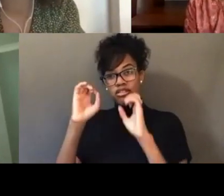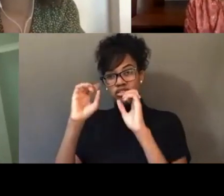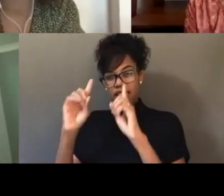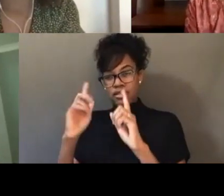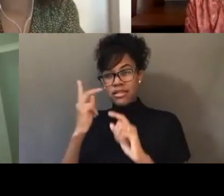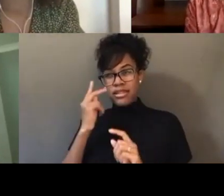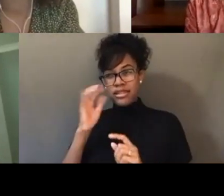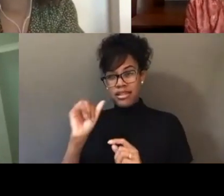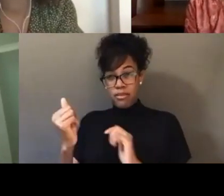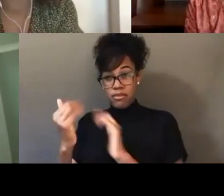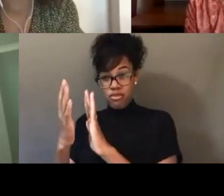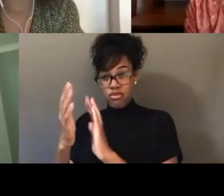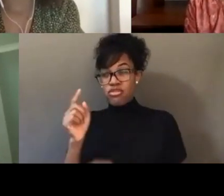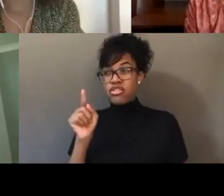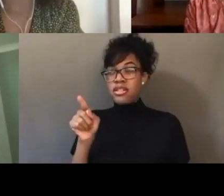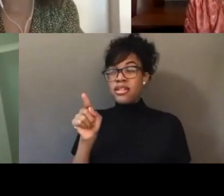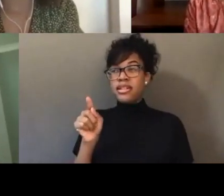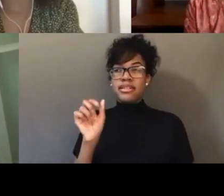into,